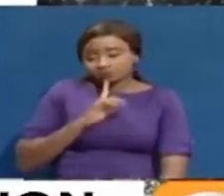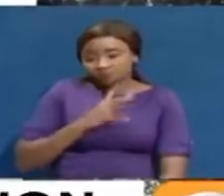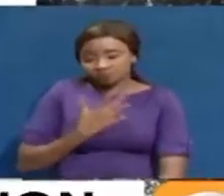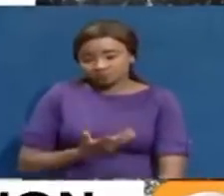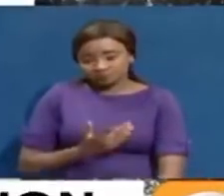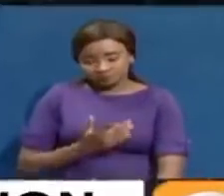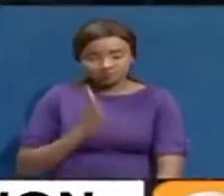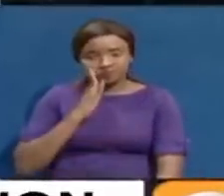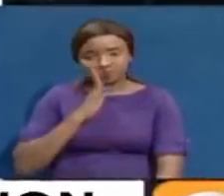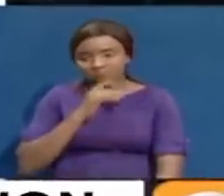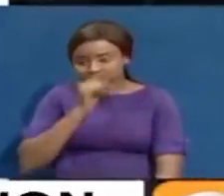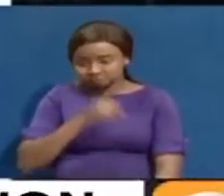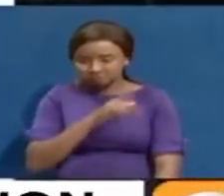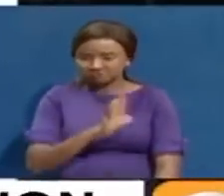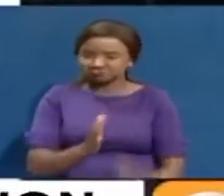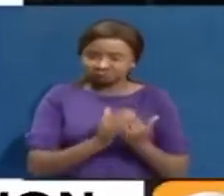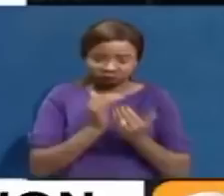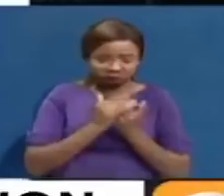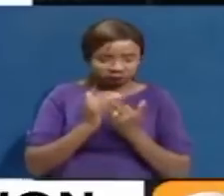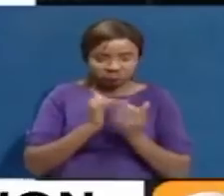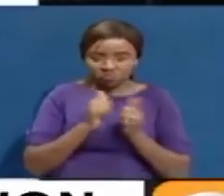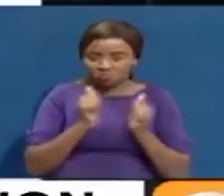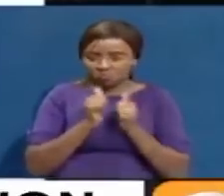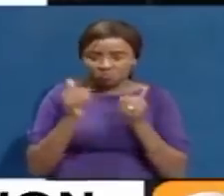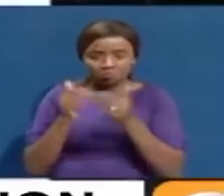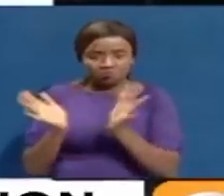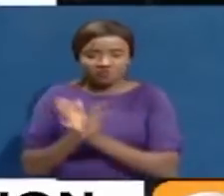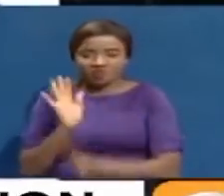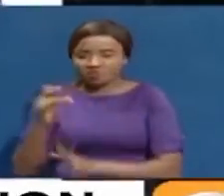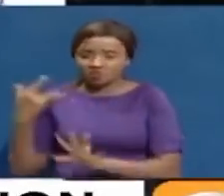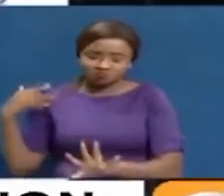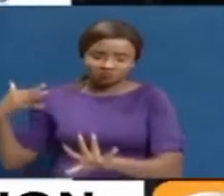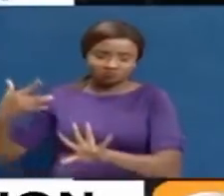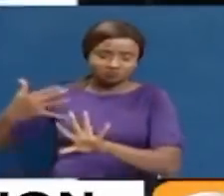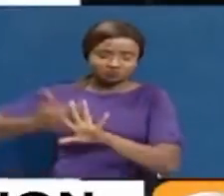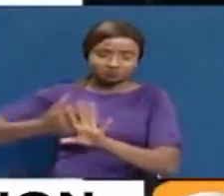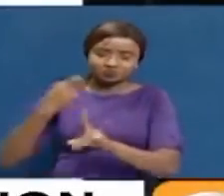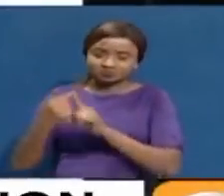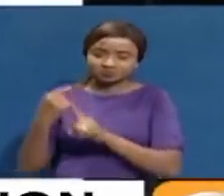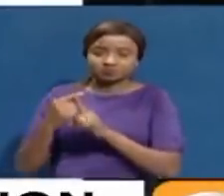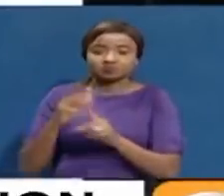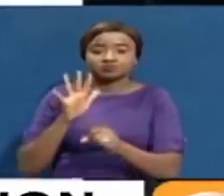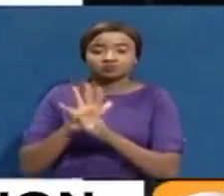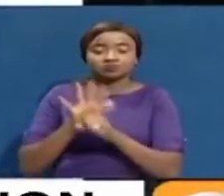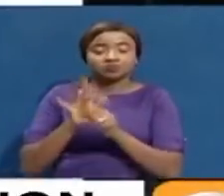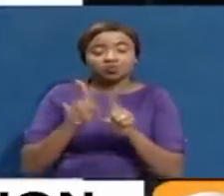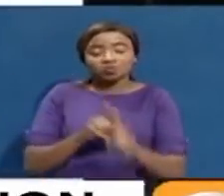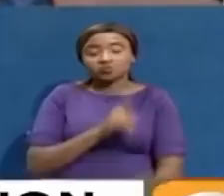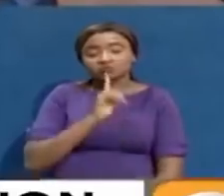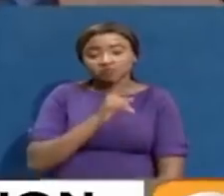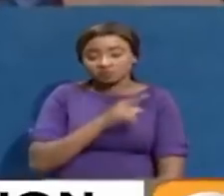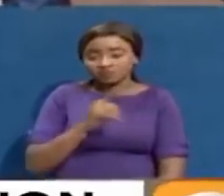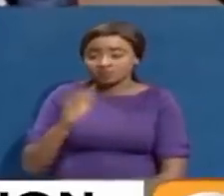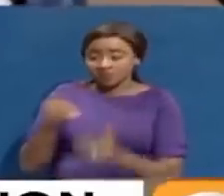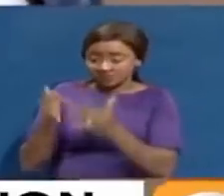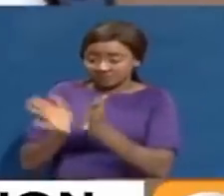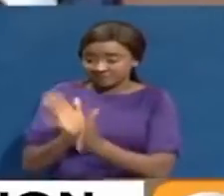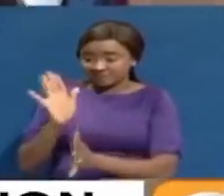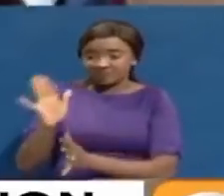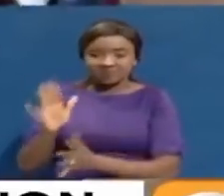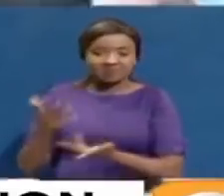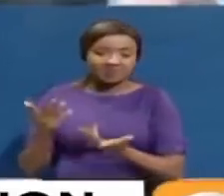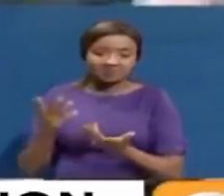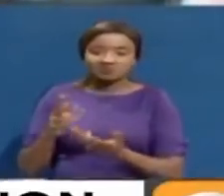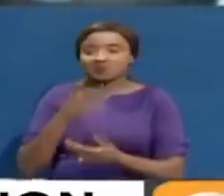grandmother had been extremely nice and caring to her and her family years ago. Wangari also indicates that she comes from a family of